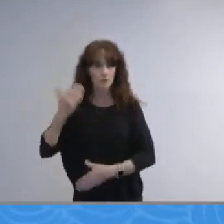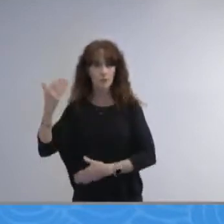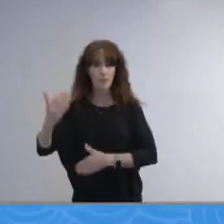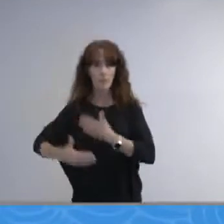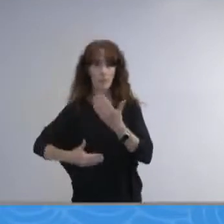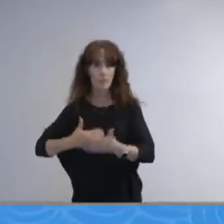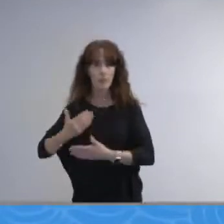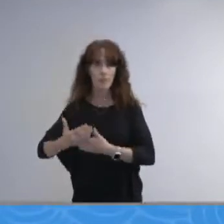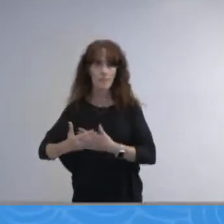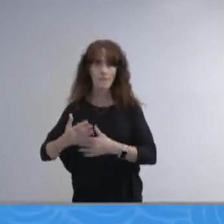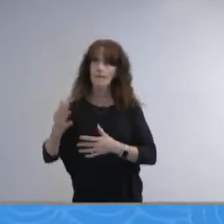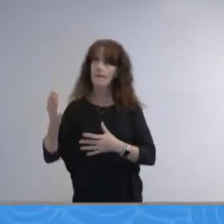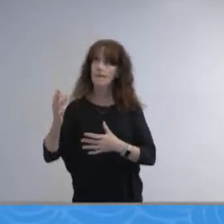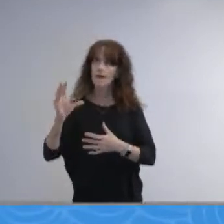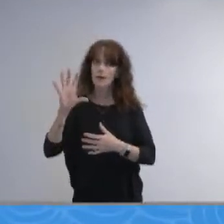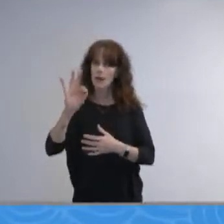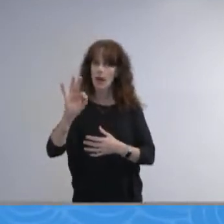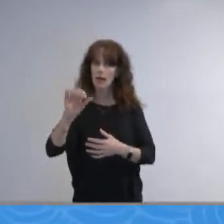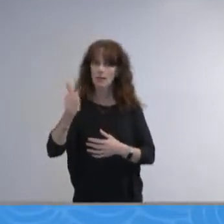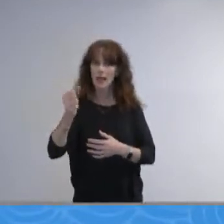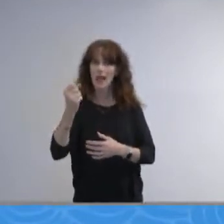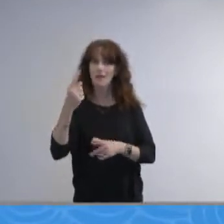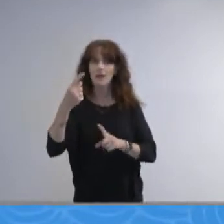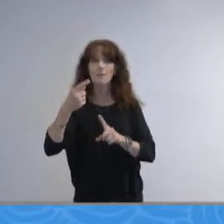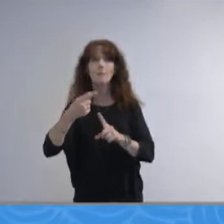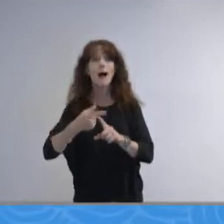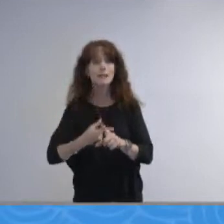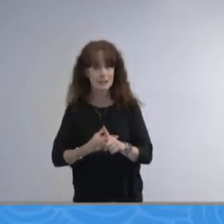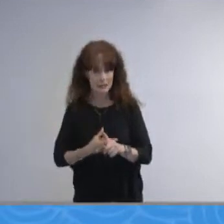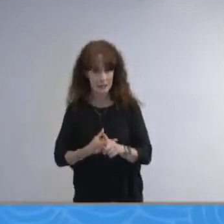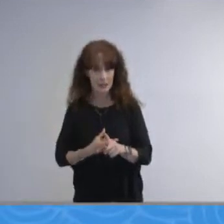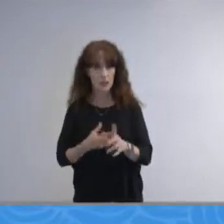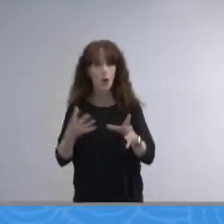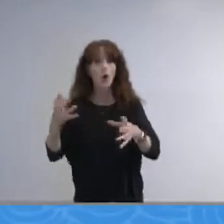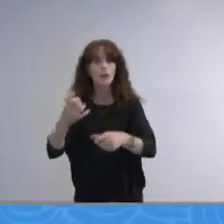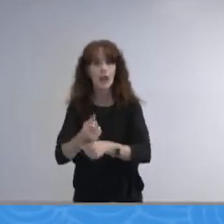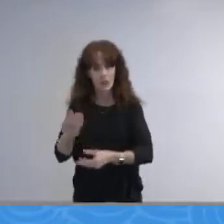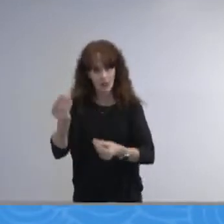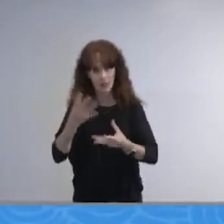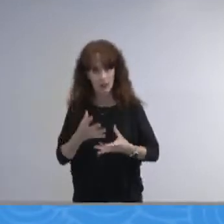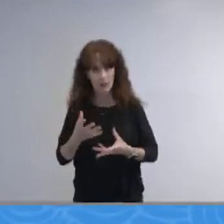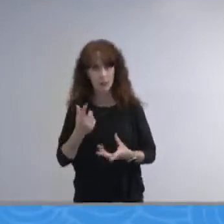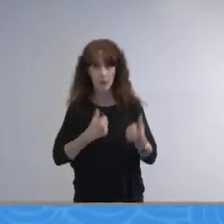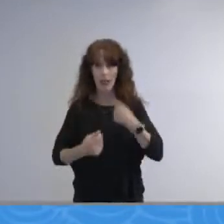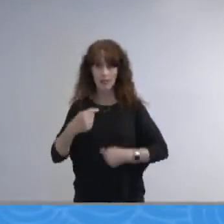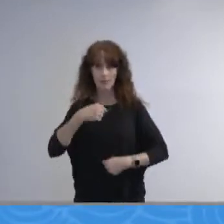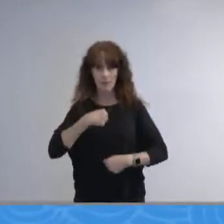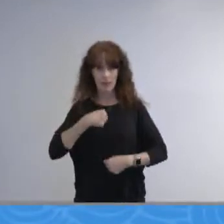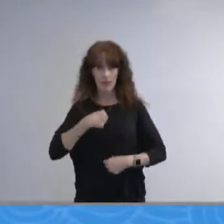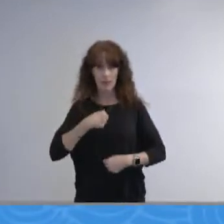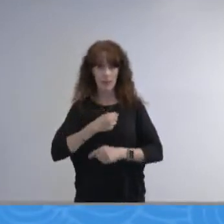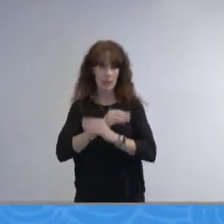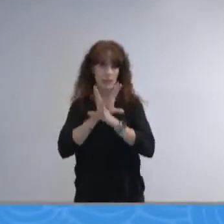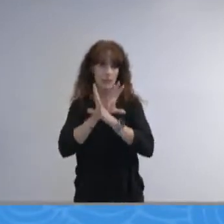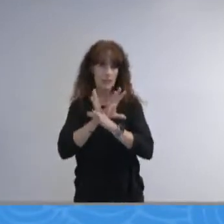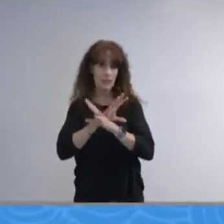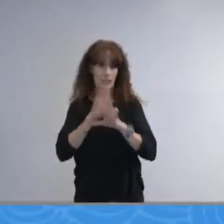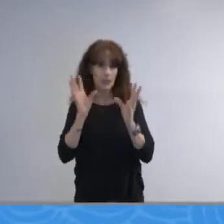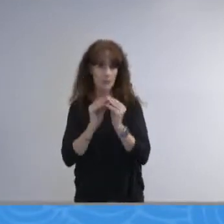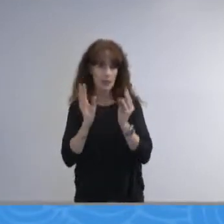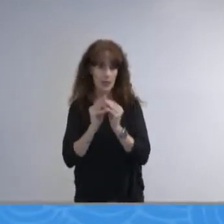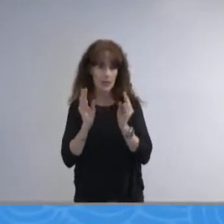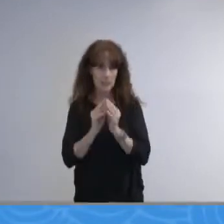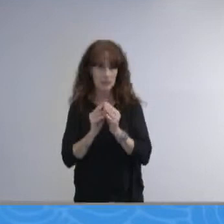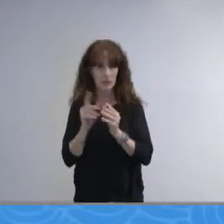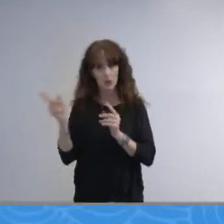of 9, 10, 11 months. So you'll get that information, and you can ask me when I'm on the meetings, or she can ask me